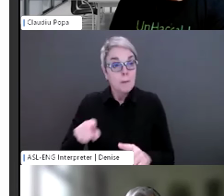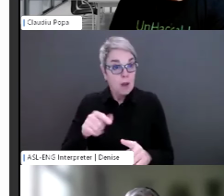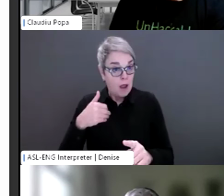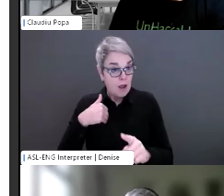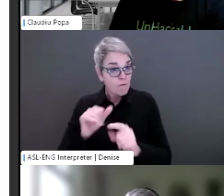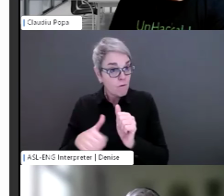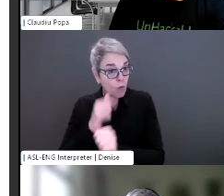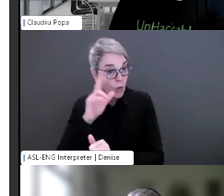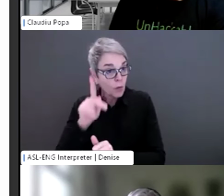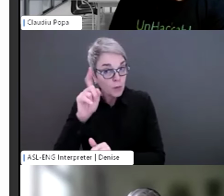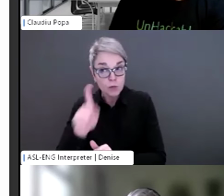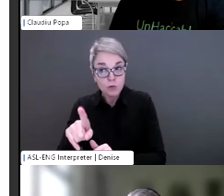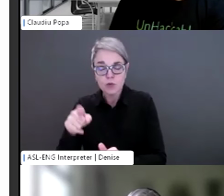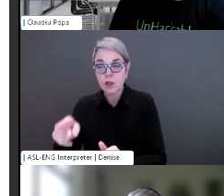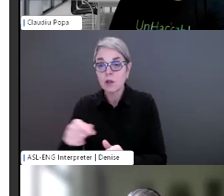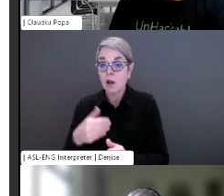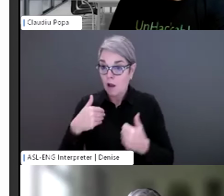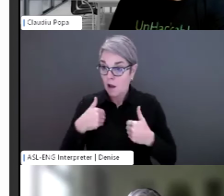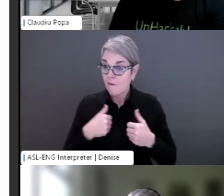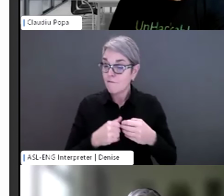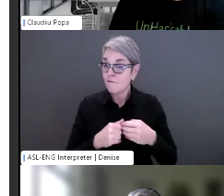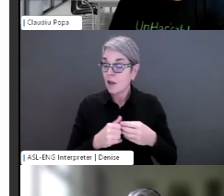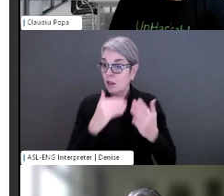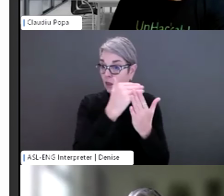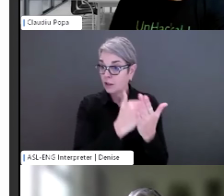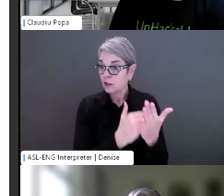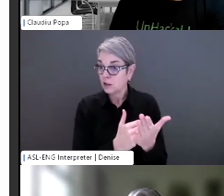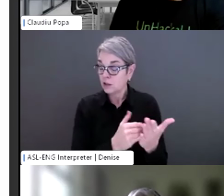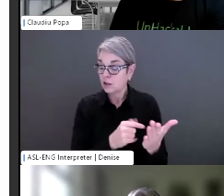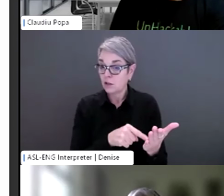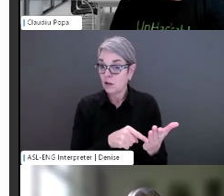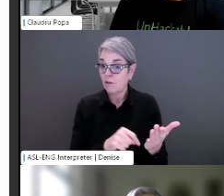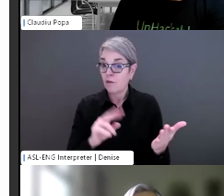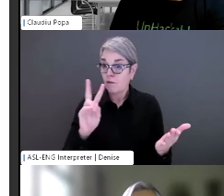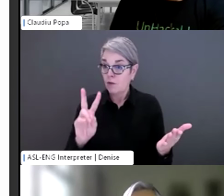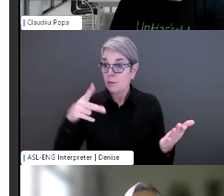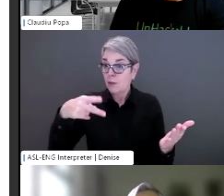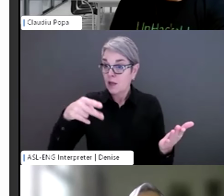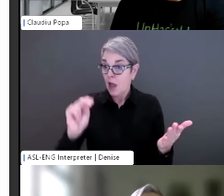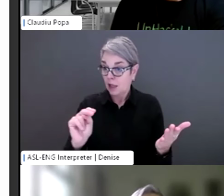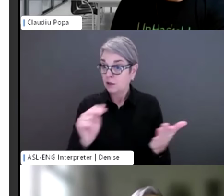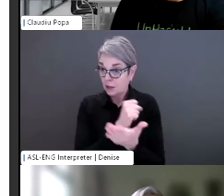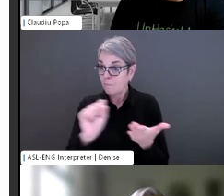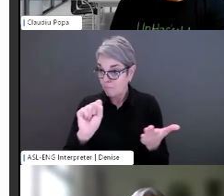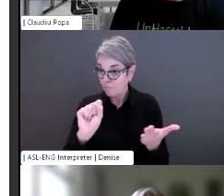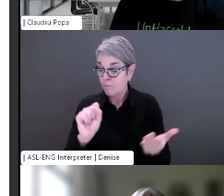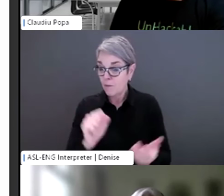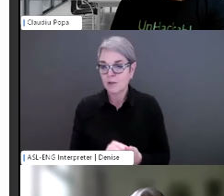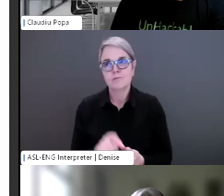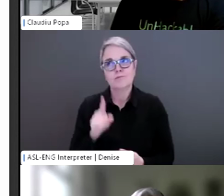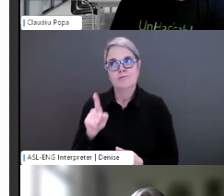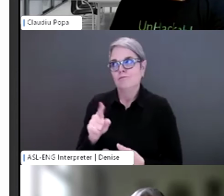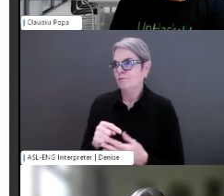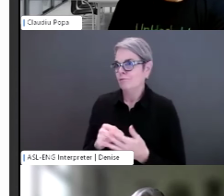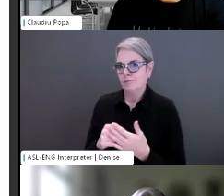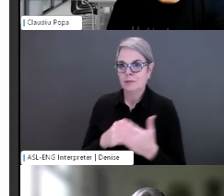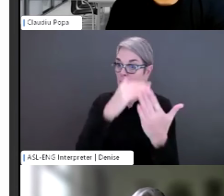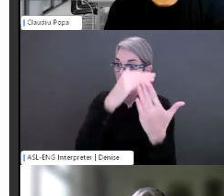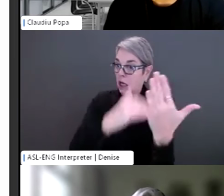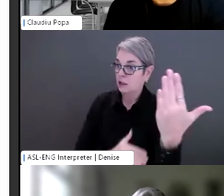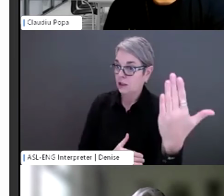safe? It's a very short list. We have a list of VPNs. We did a